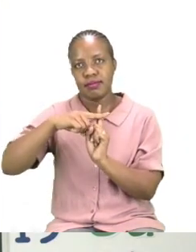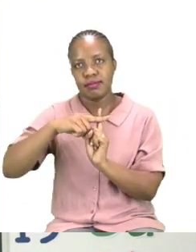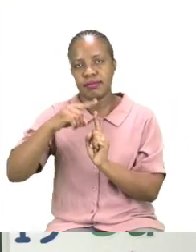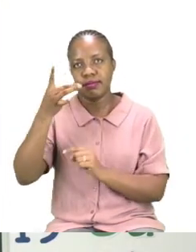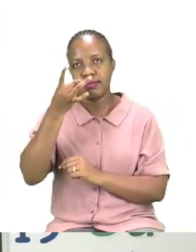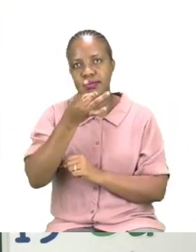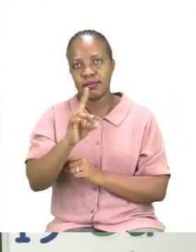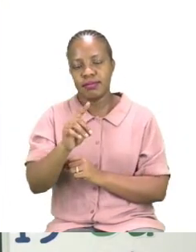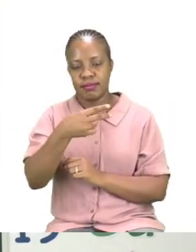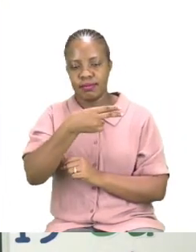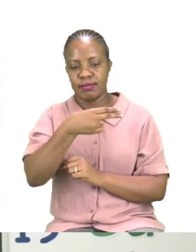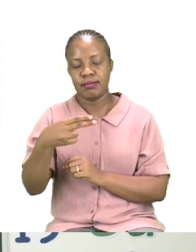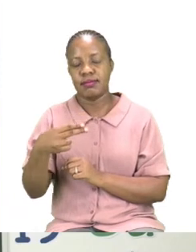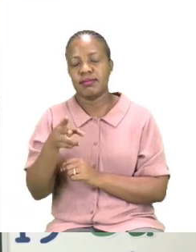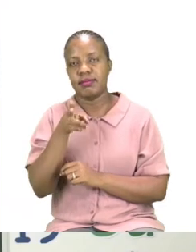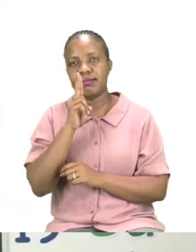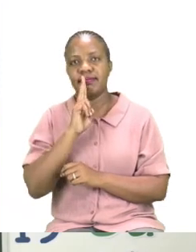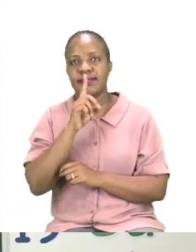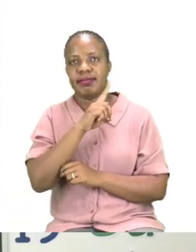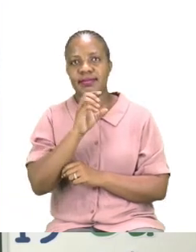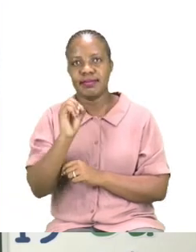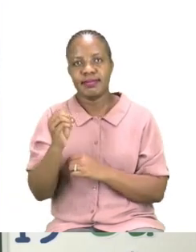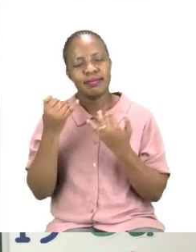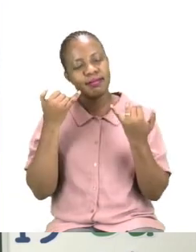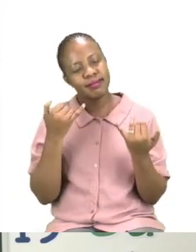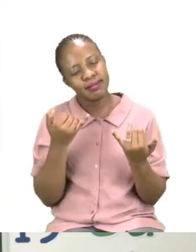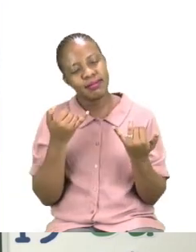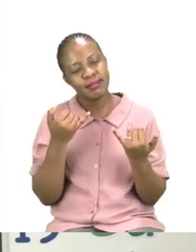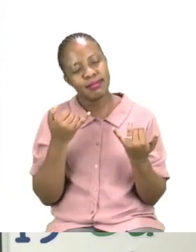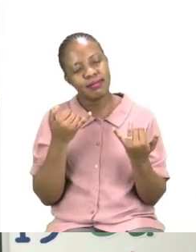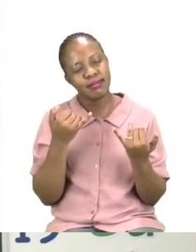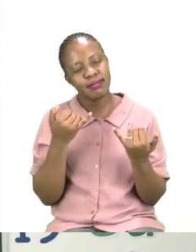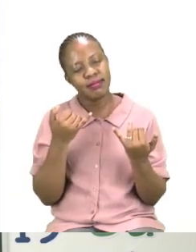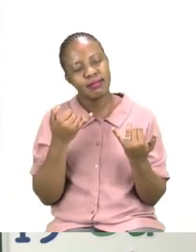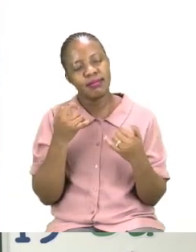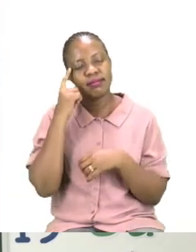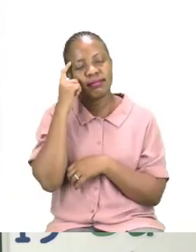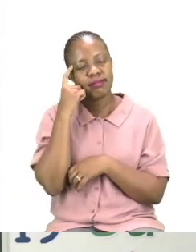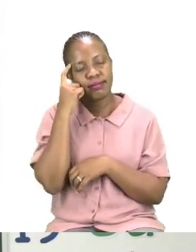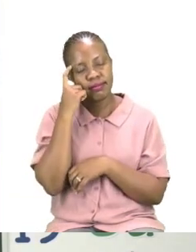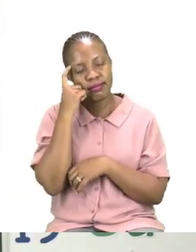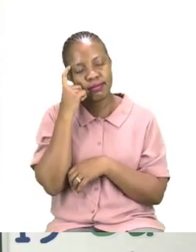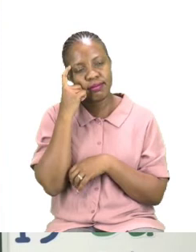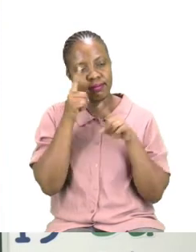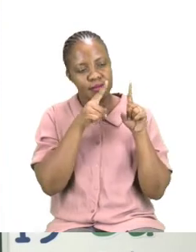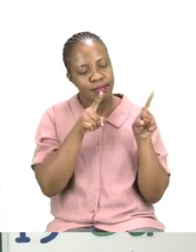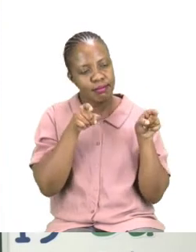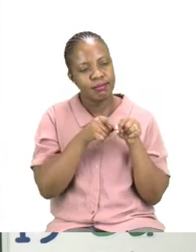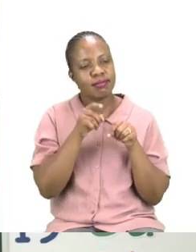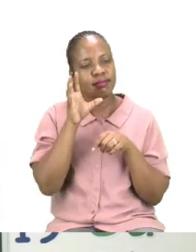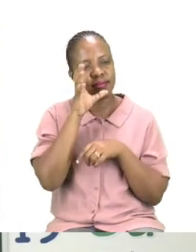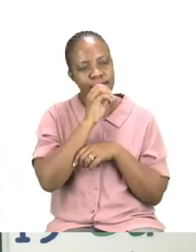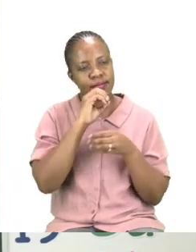out what the box is. And remember, we are going to be counting on. So